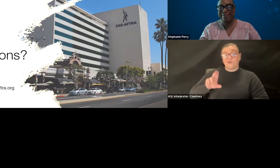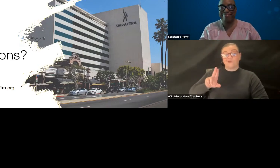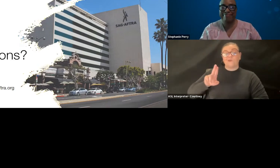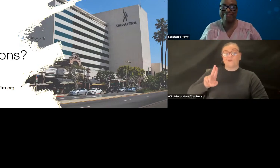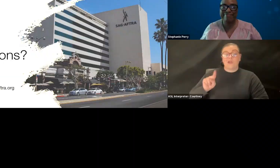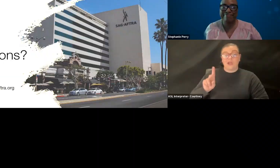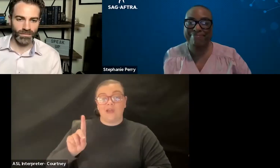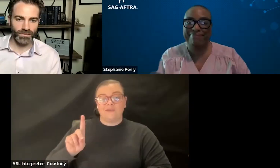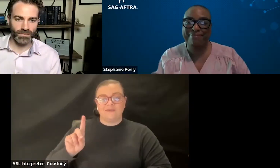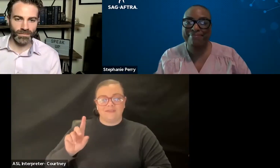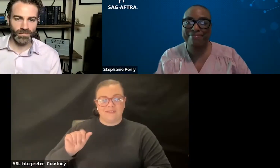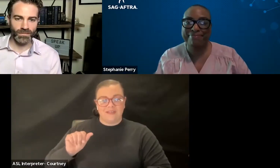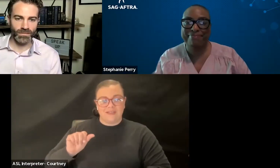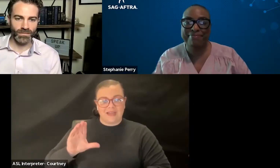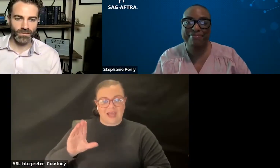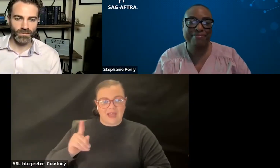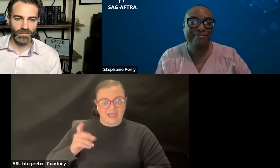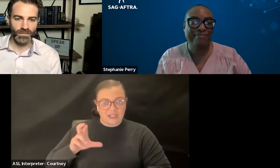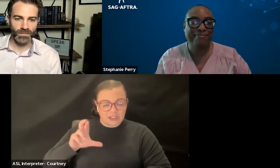backgroundactorsinfo@sagaftra.org.